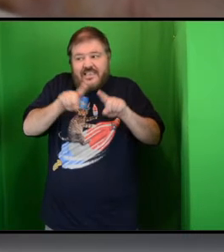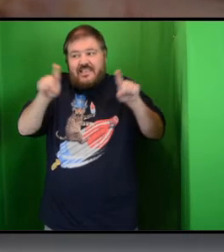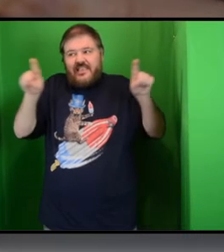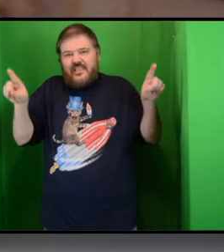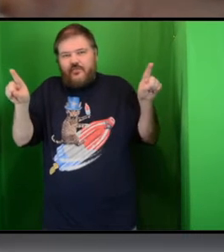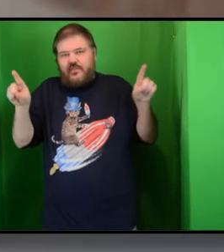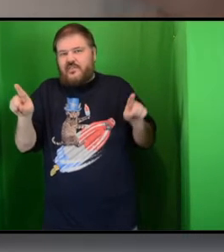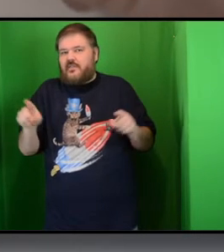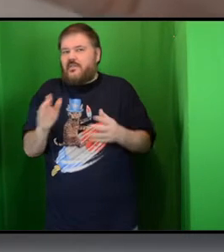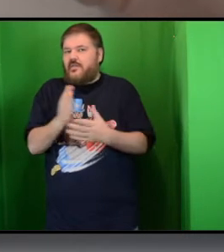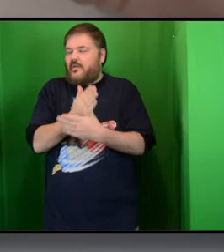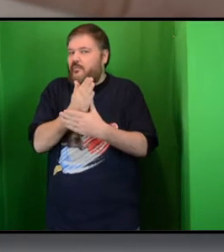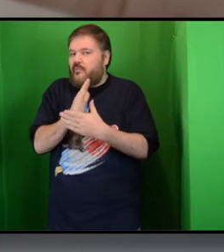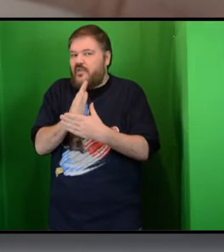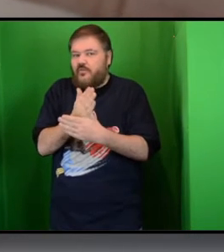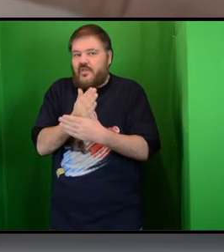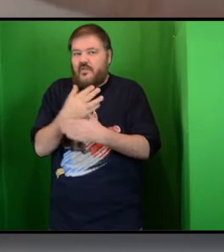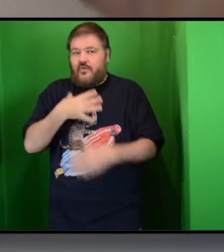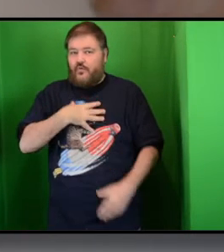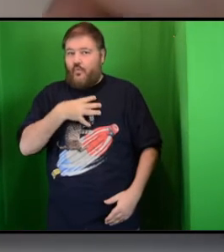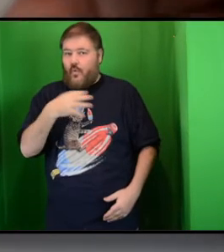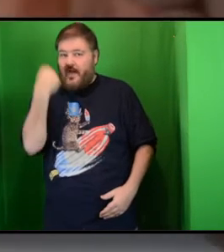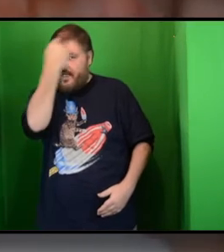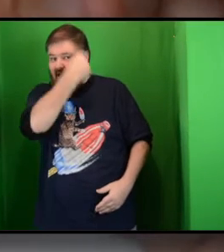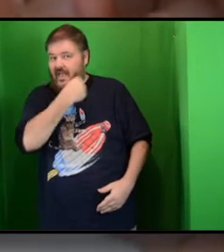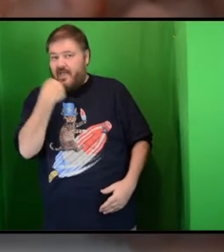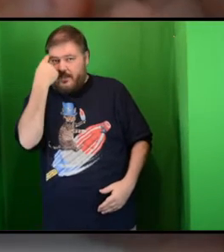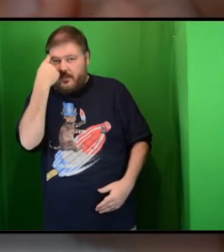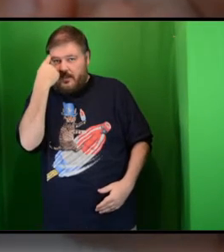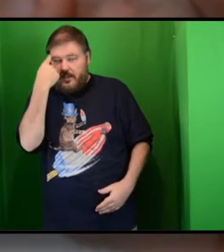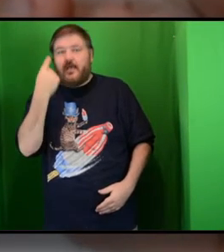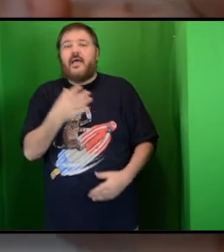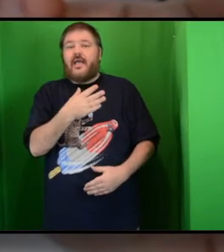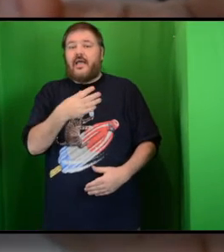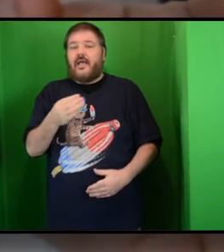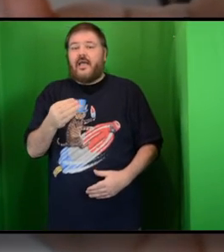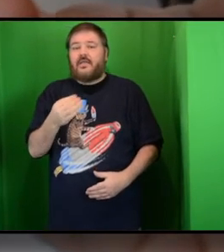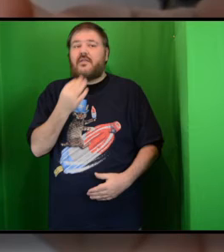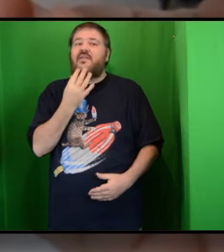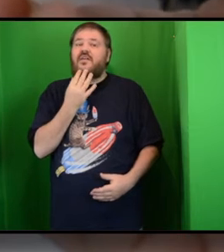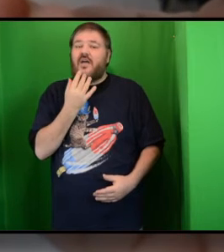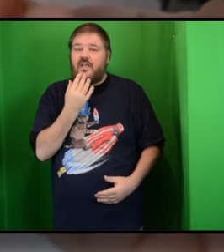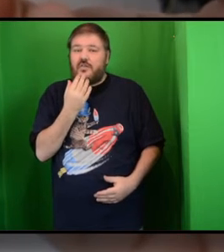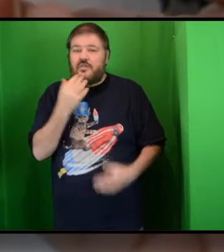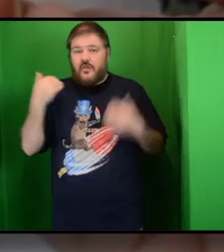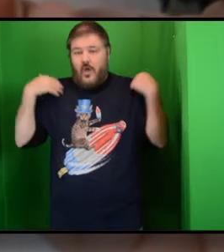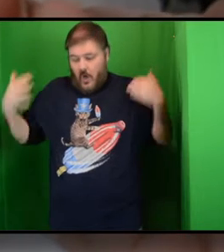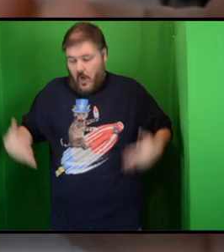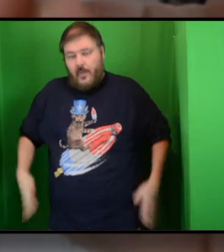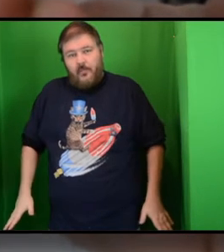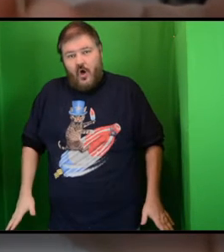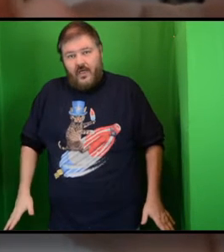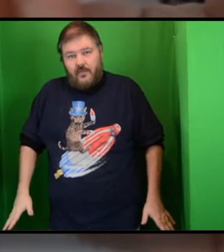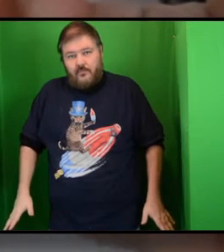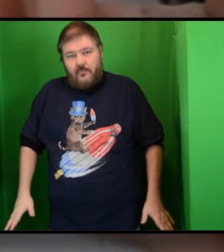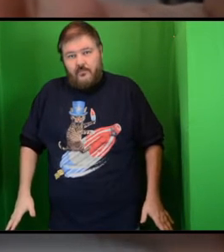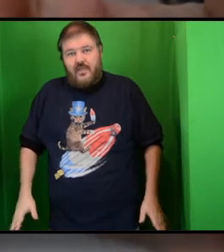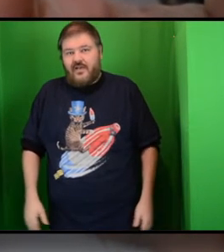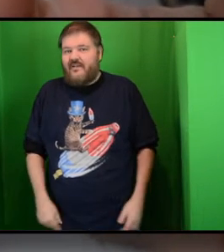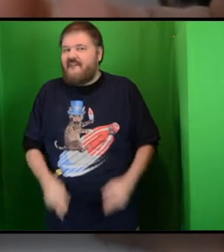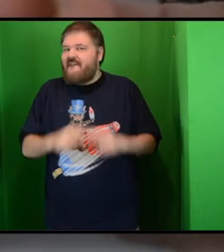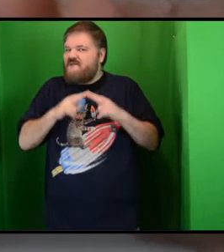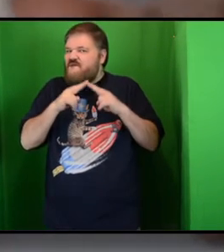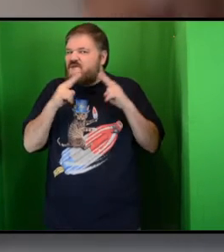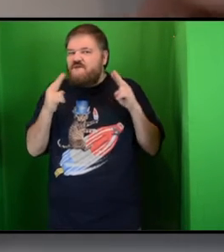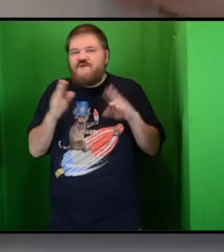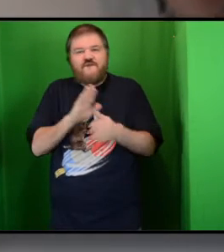some nice color to him. He's got more of a, I don't know, a reddish pink, almost covering